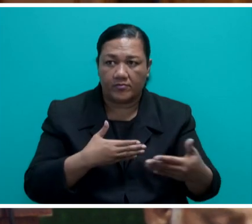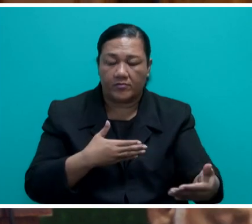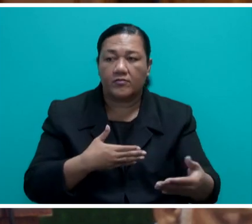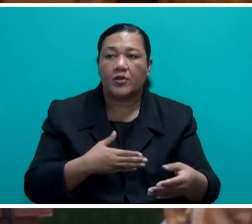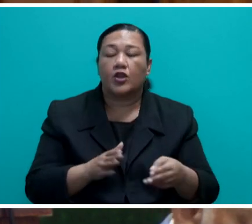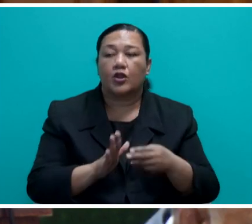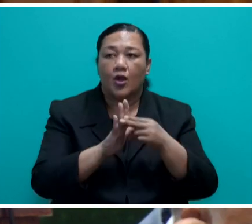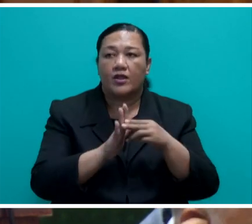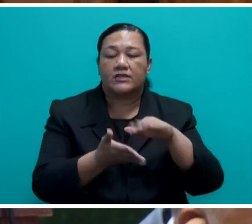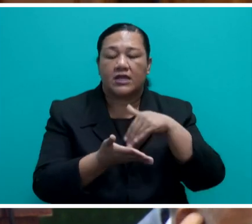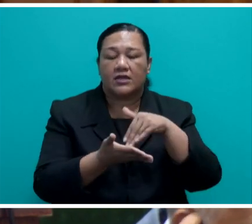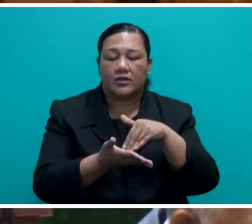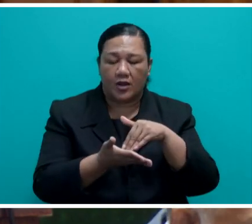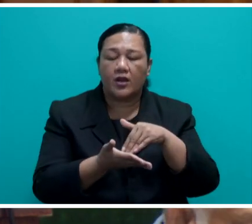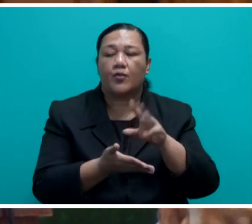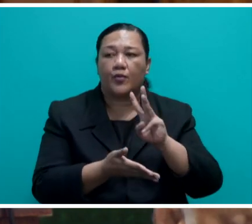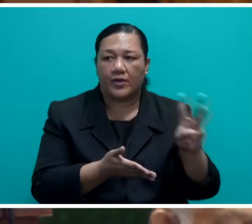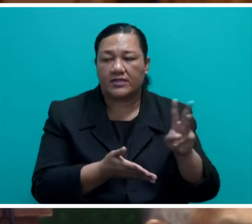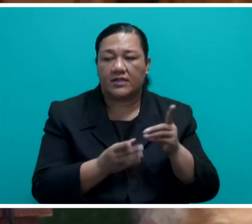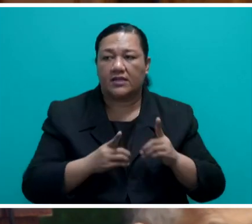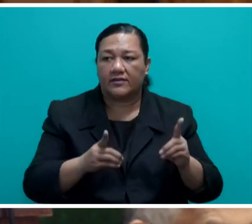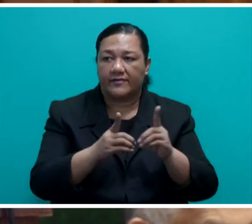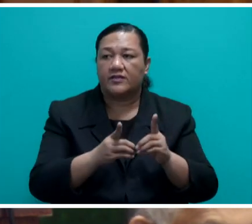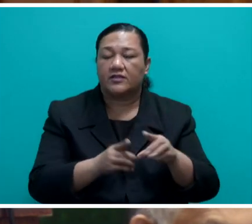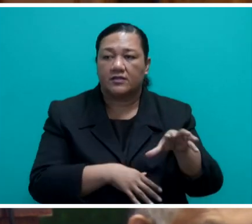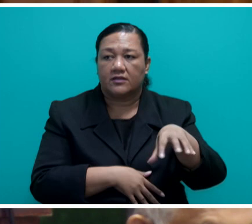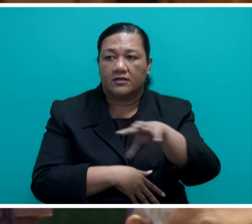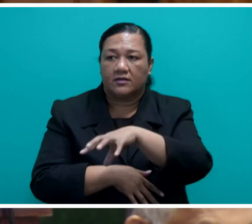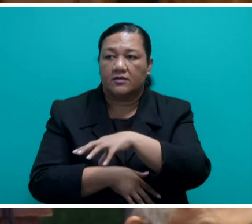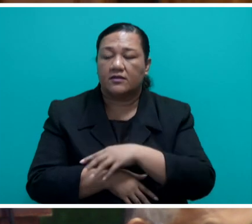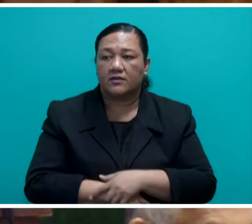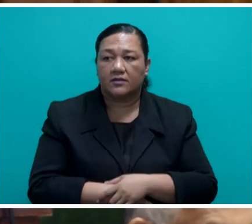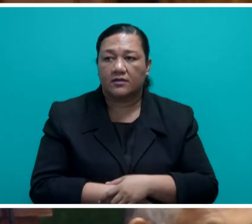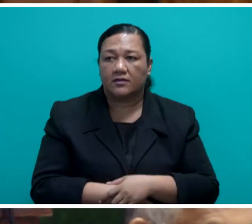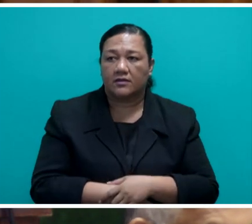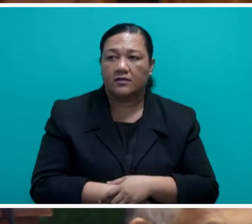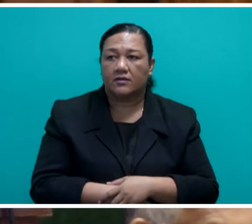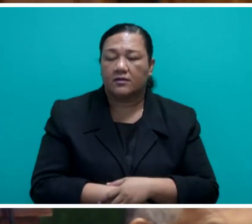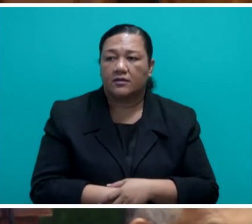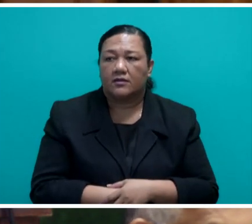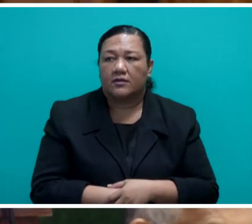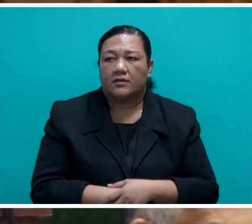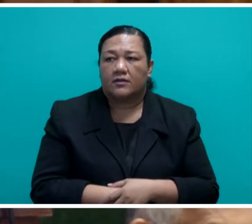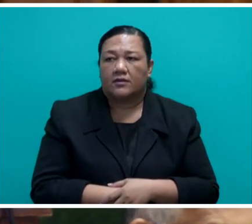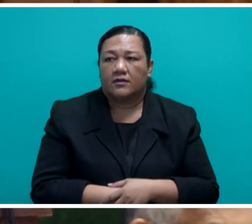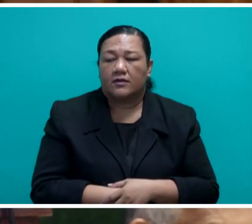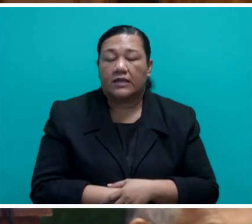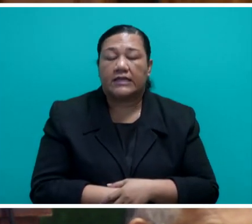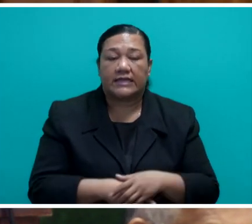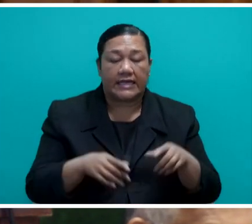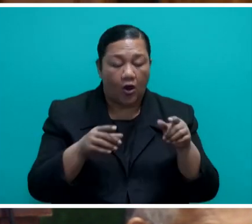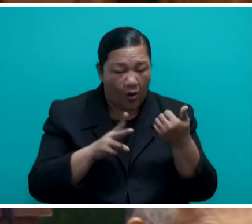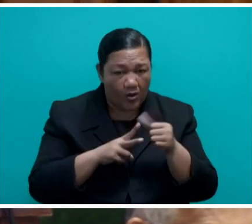divisions. These drains encompass essential structures such as earth-borne seawalls,